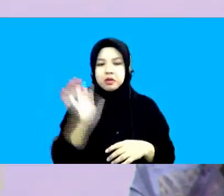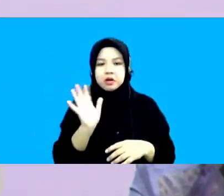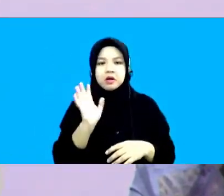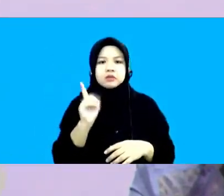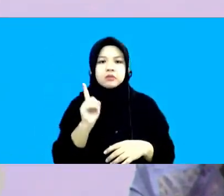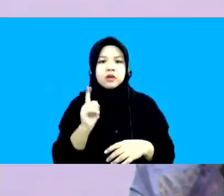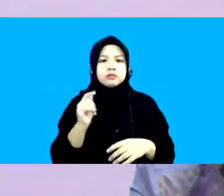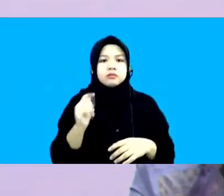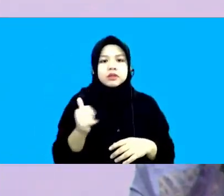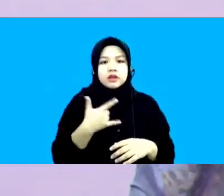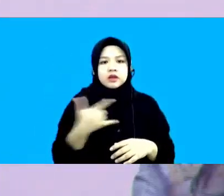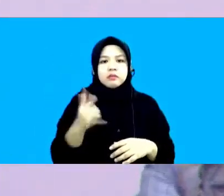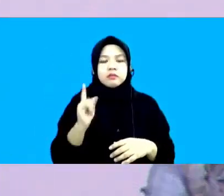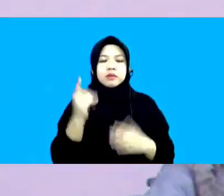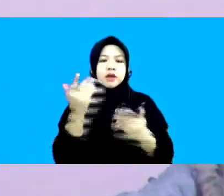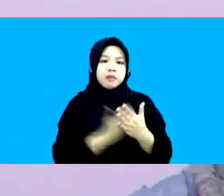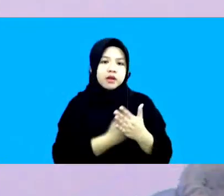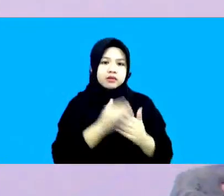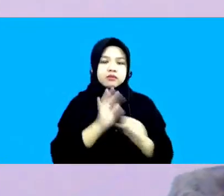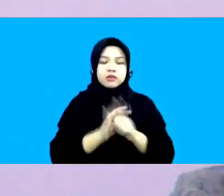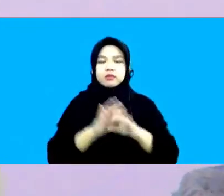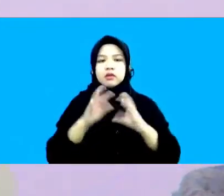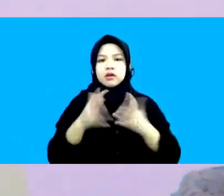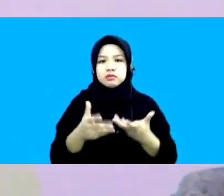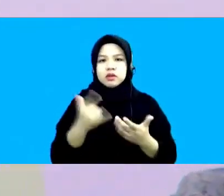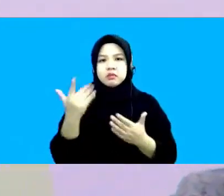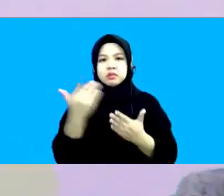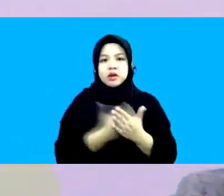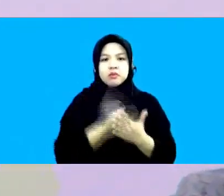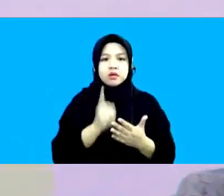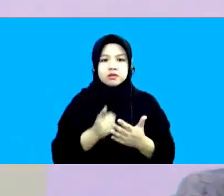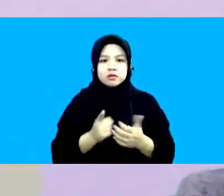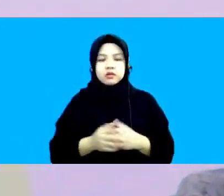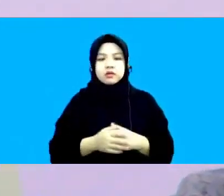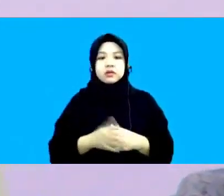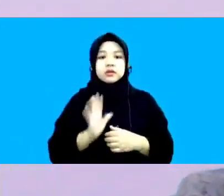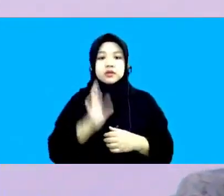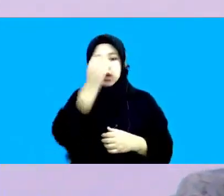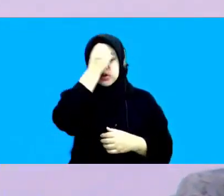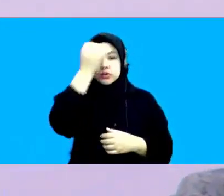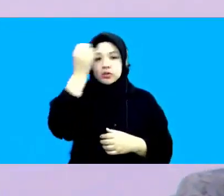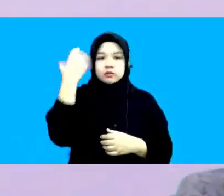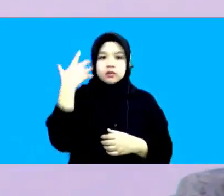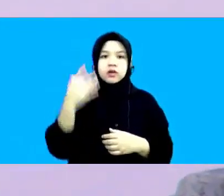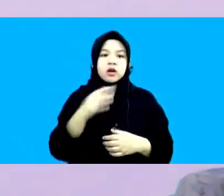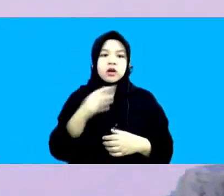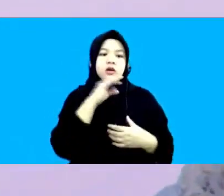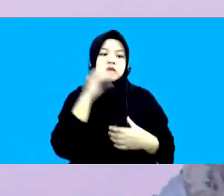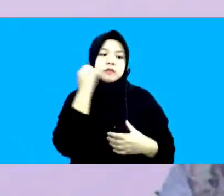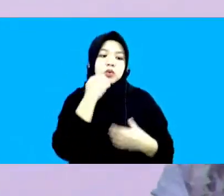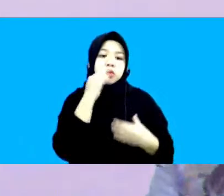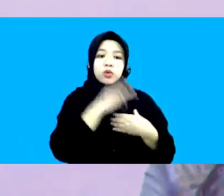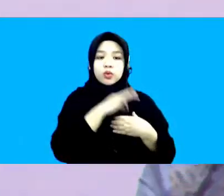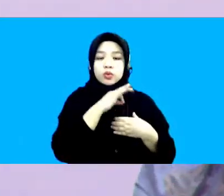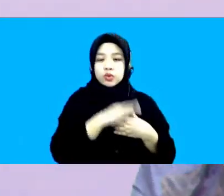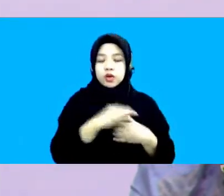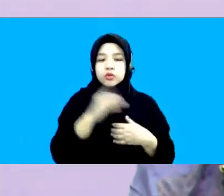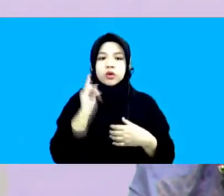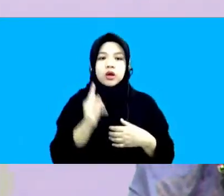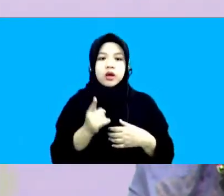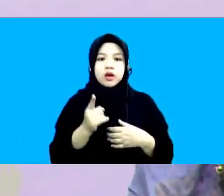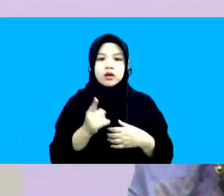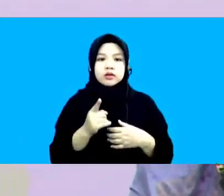after the pandemic, after the recovery, hopefully it will be back to the normal condition. And in several